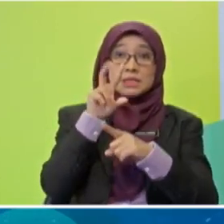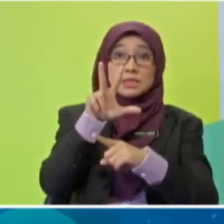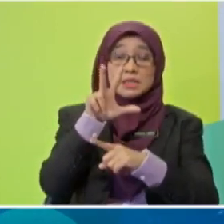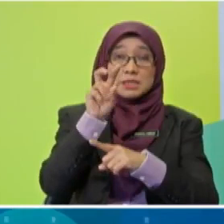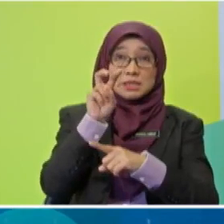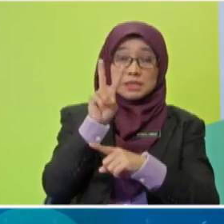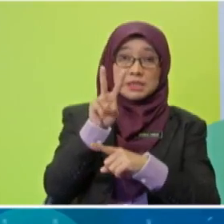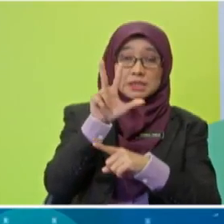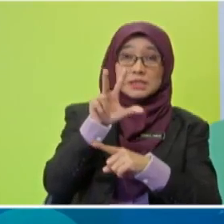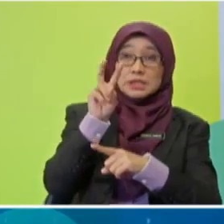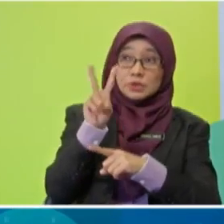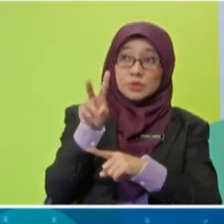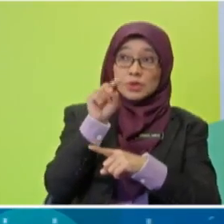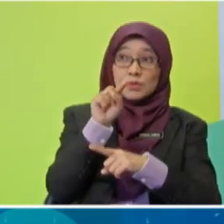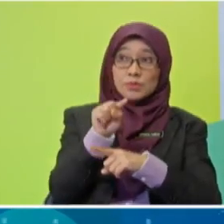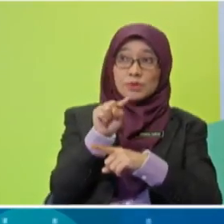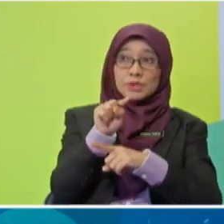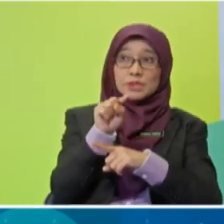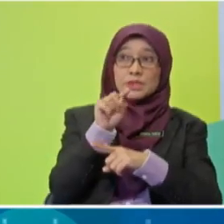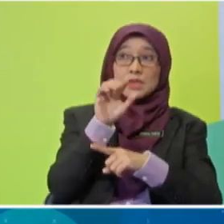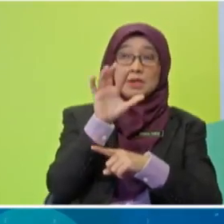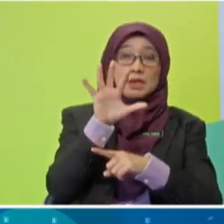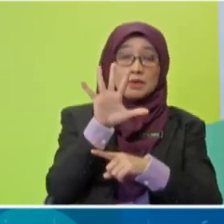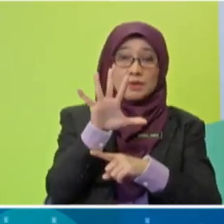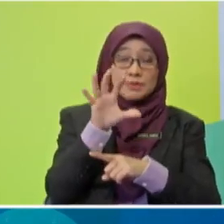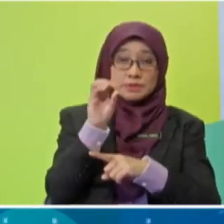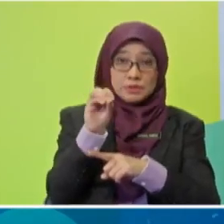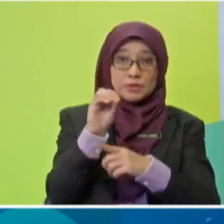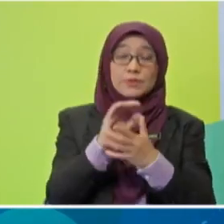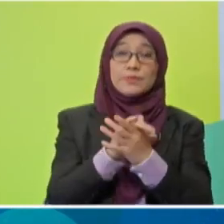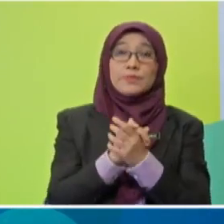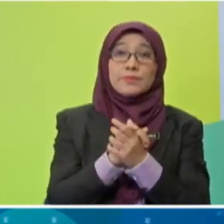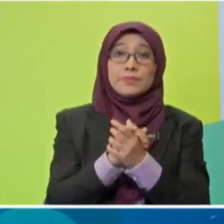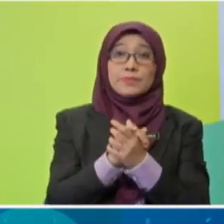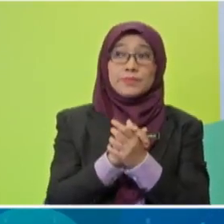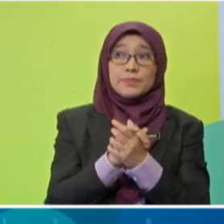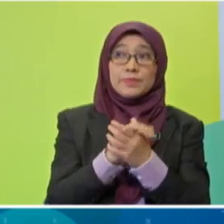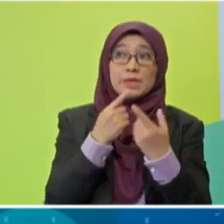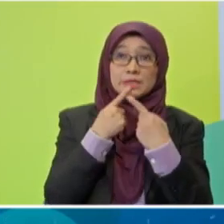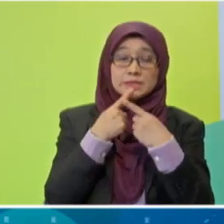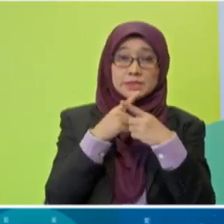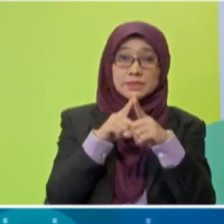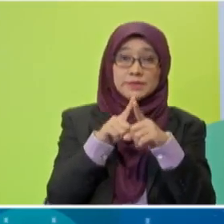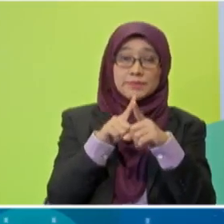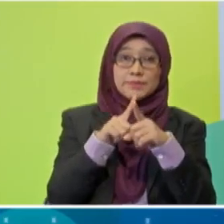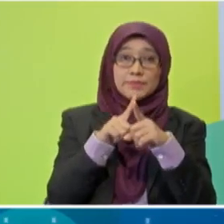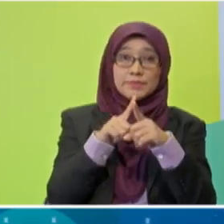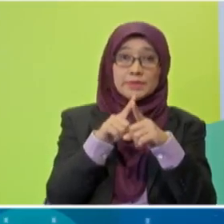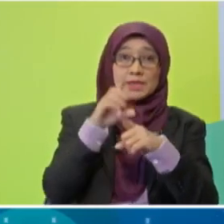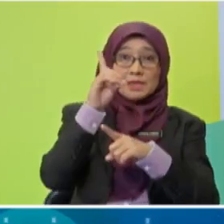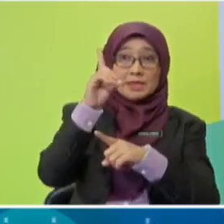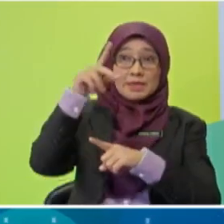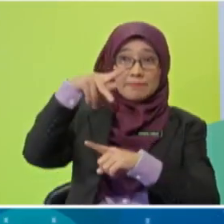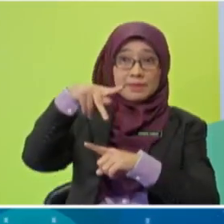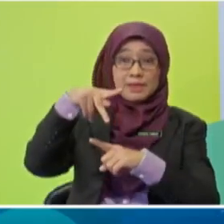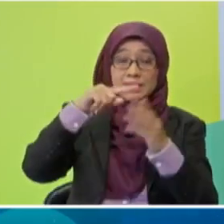then we add together, and then lastly, how many decimal places are there? 2 plus 1? 2